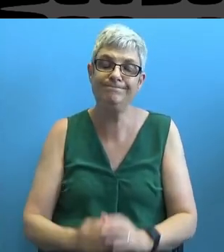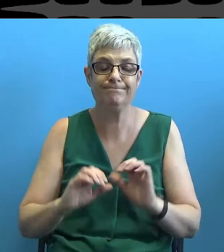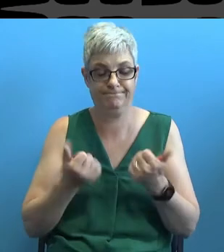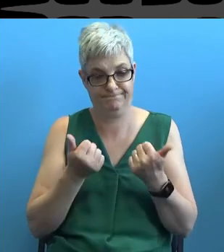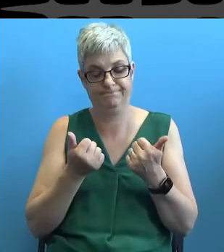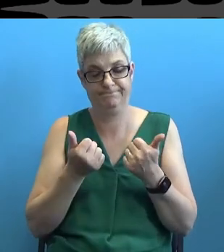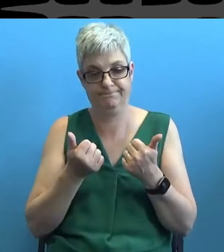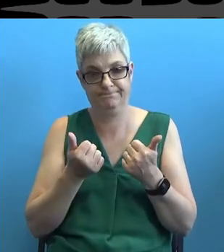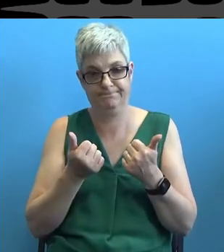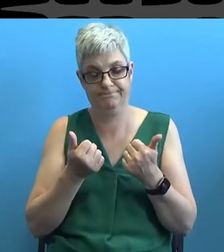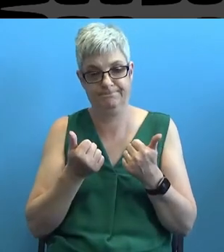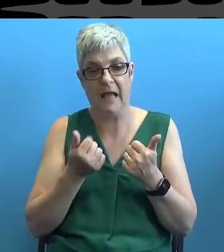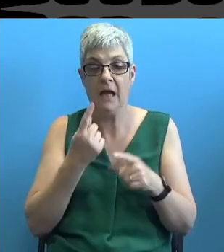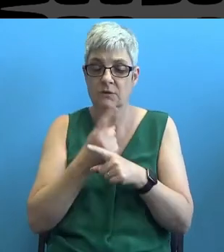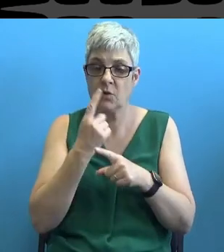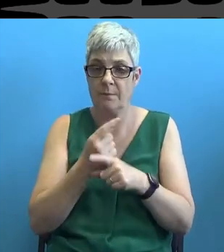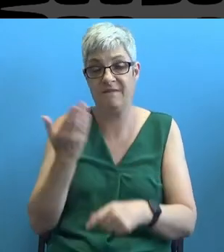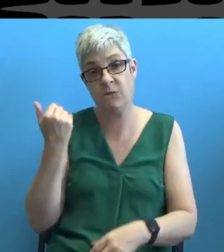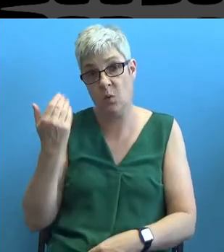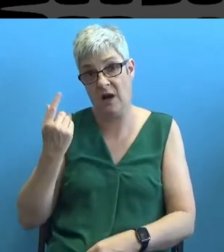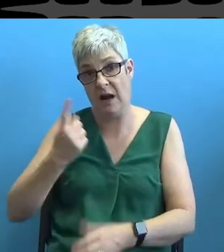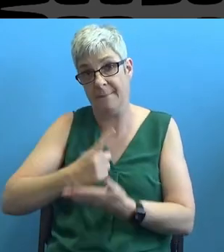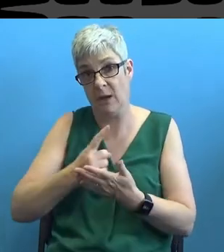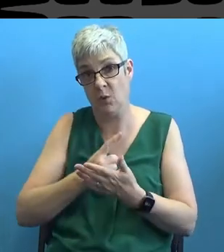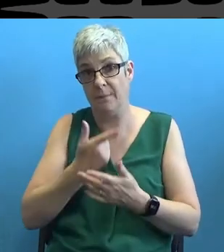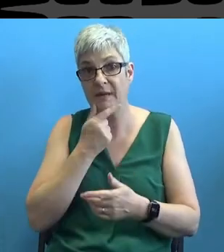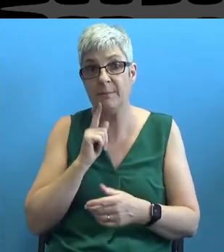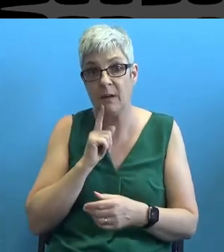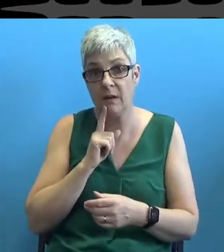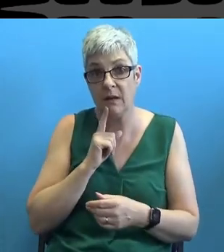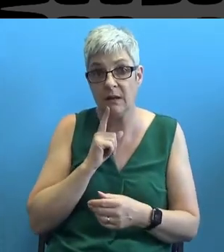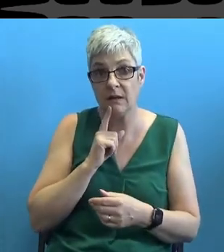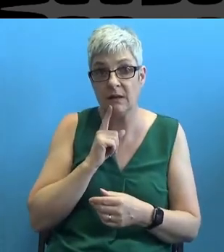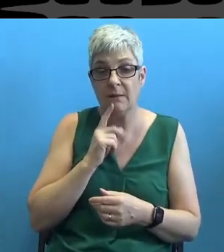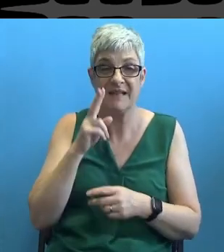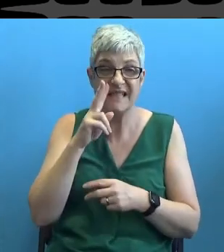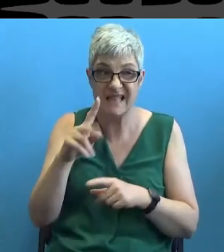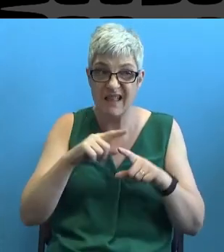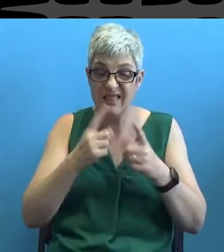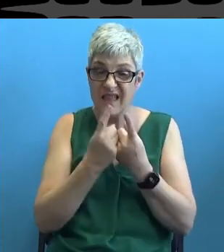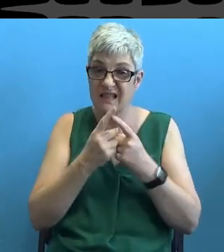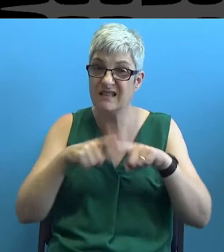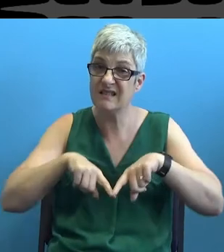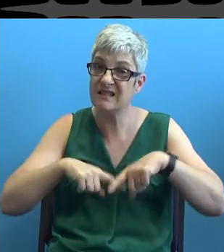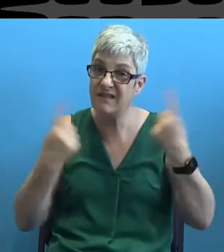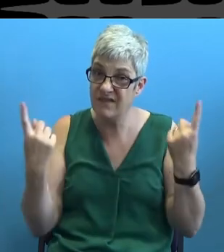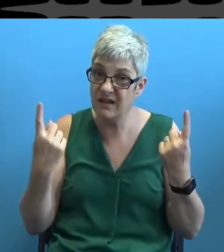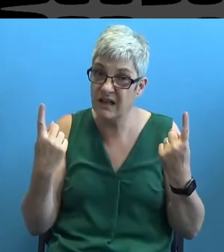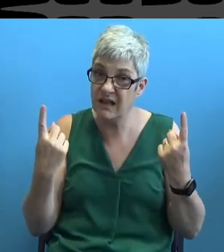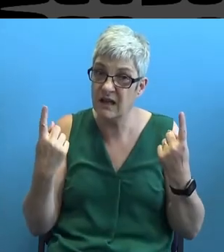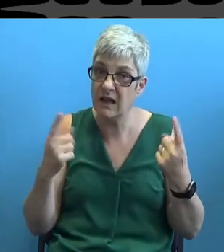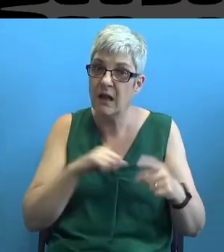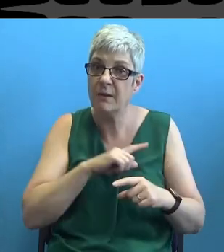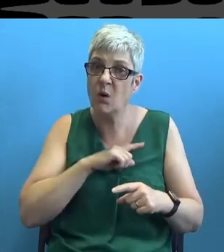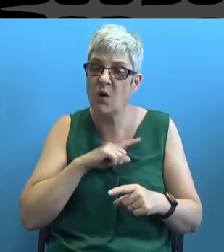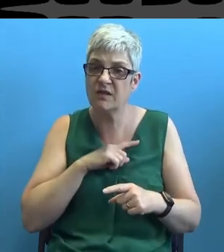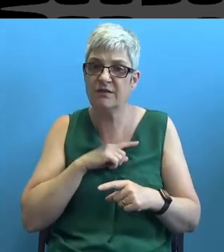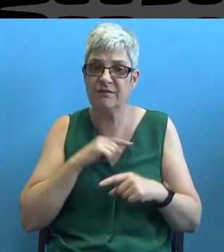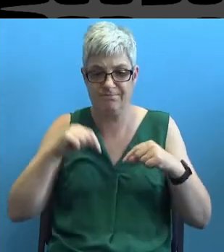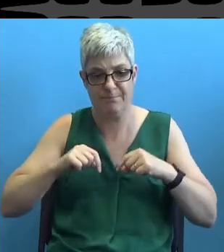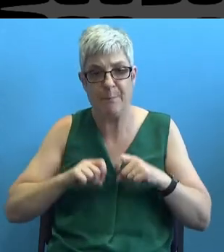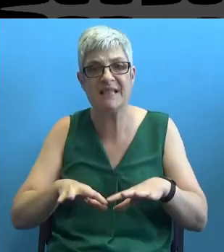Well, I mentioned earlier that people have been seeing things differently in terms of what